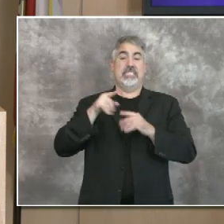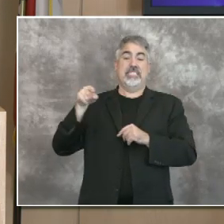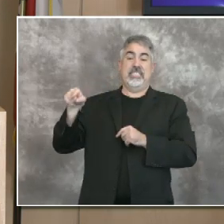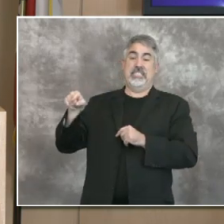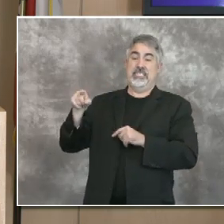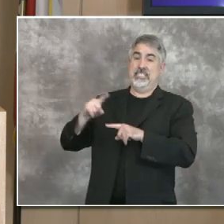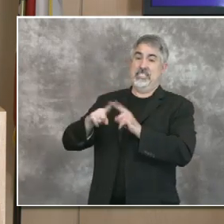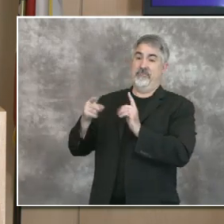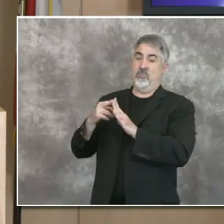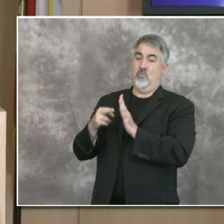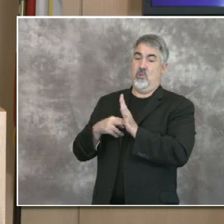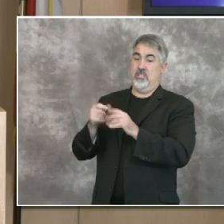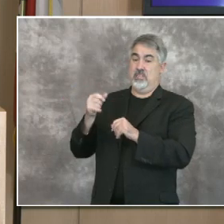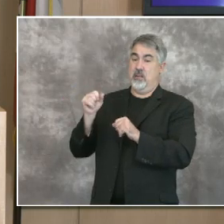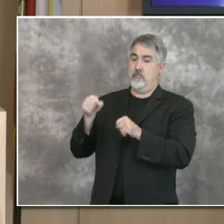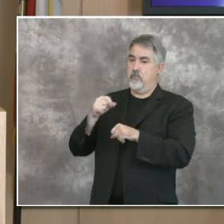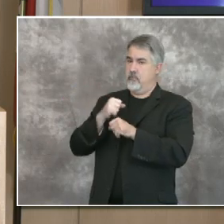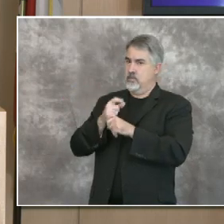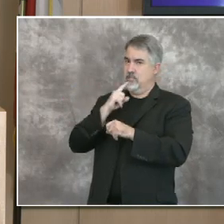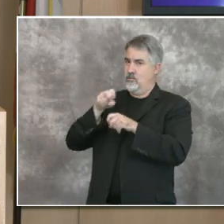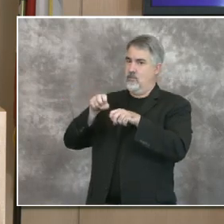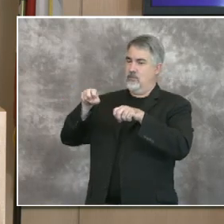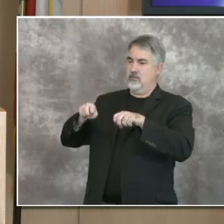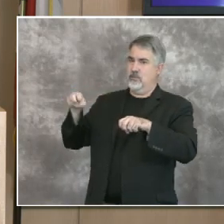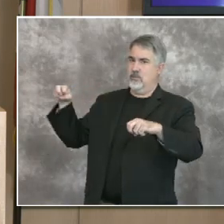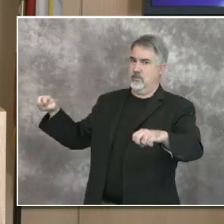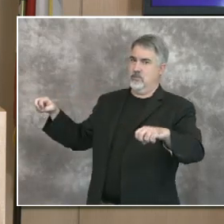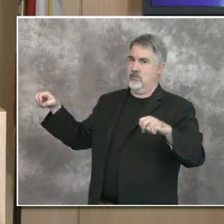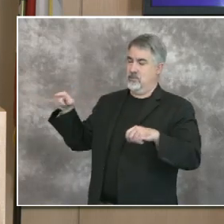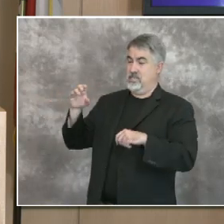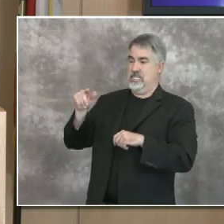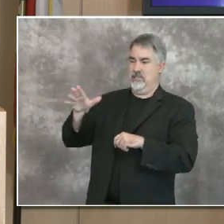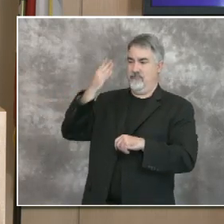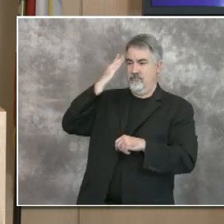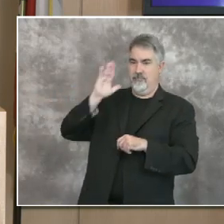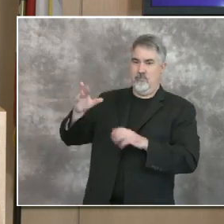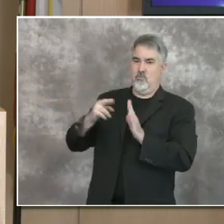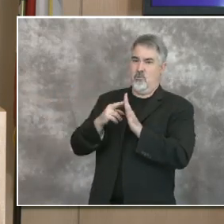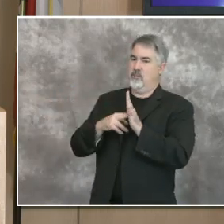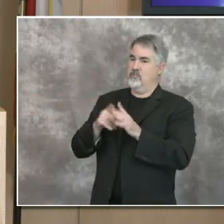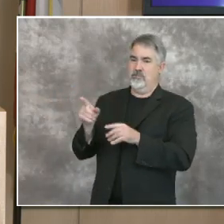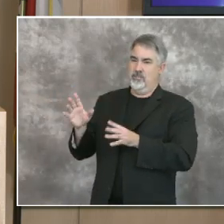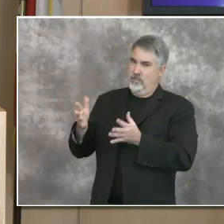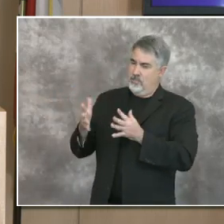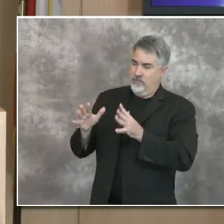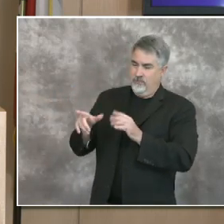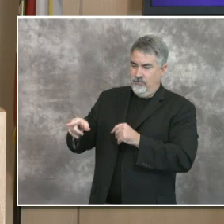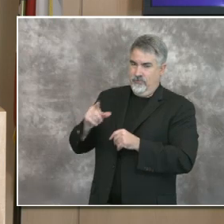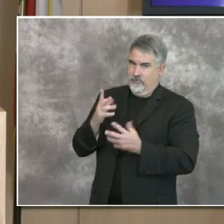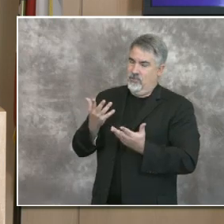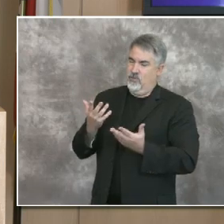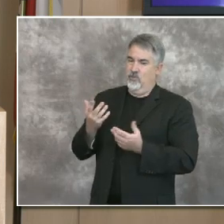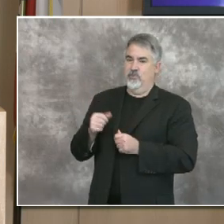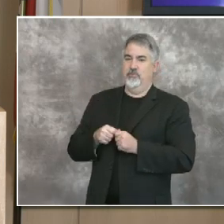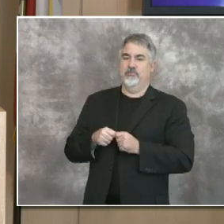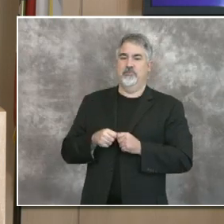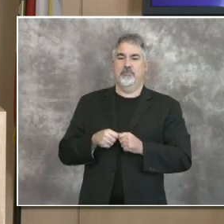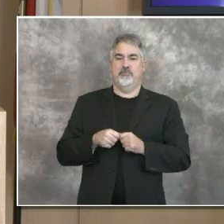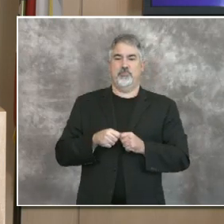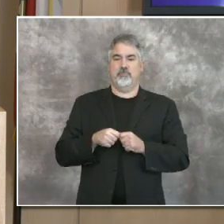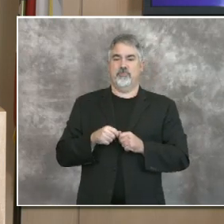ability to ensure physical distancing, given we are right on the cusp of perhaps changing the entire approach, I don't think that there is a great conflict